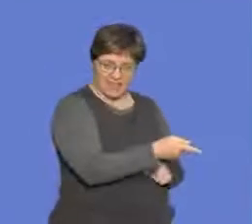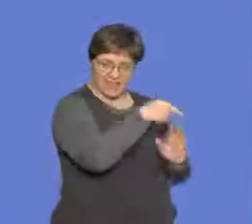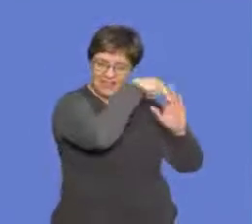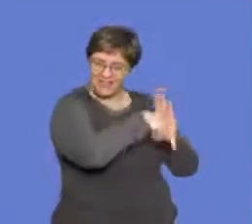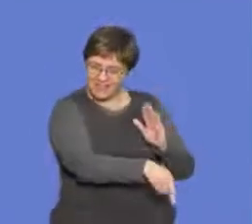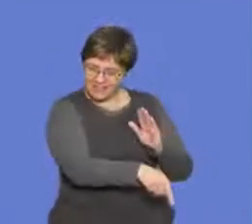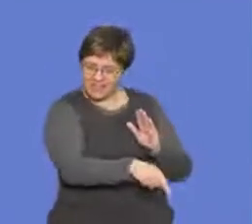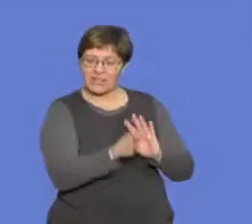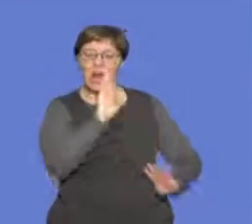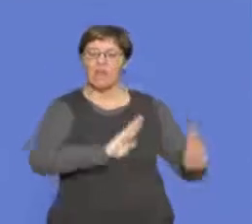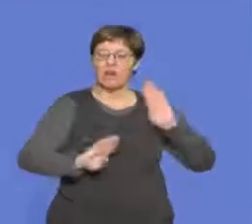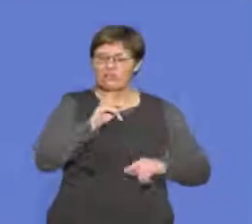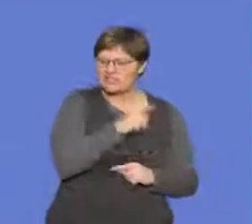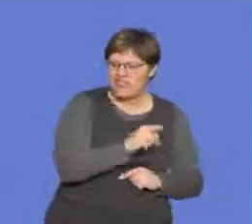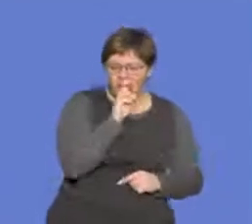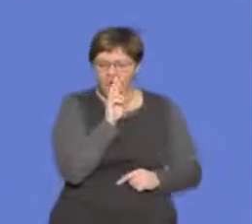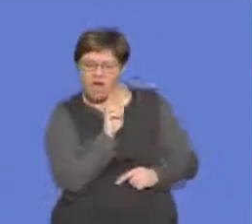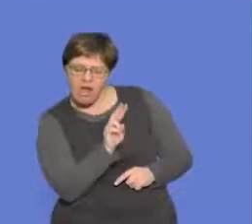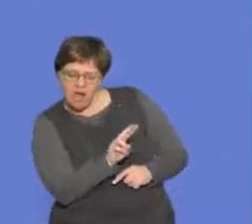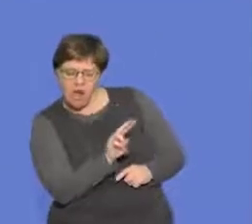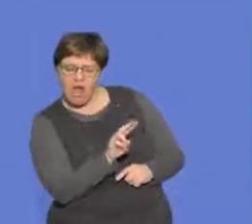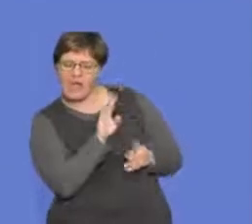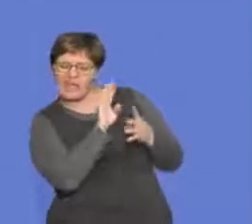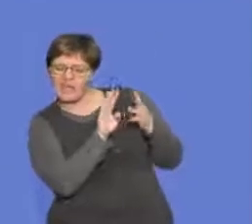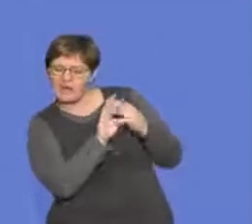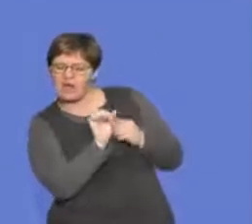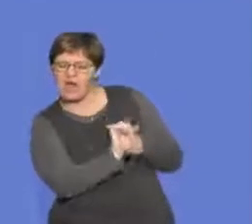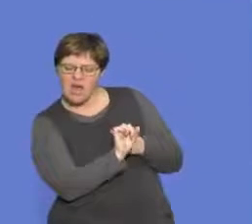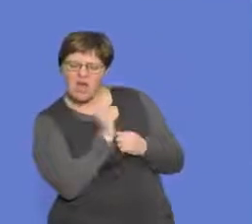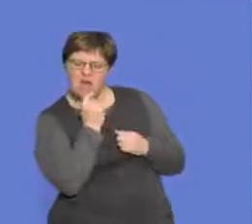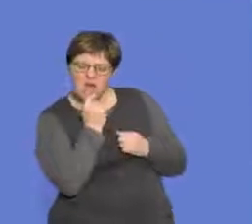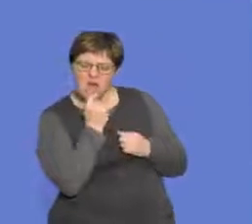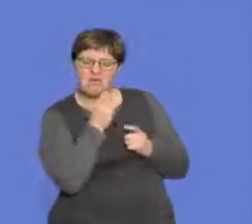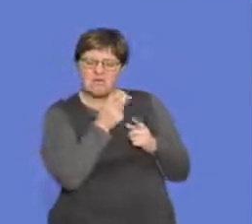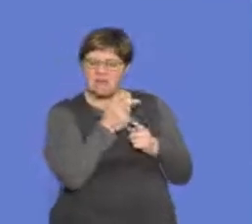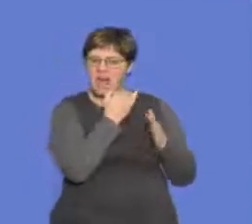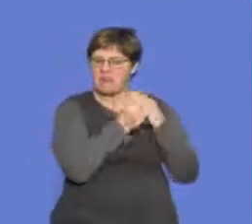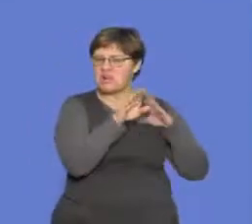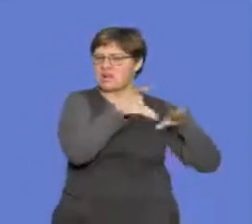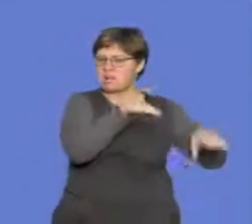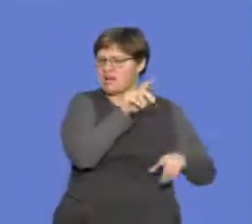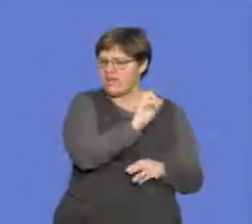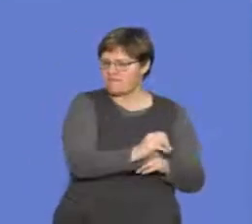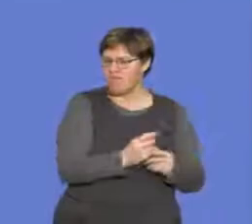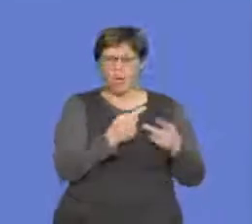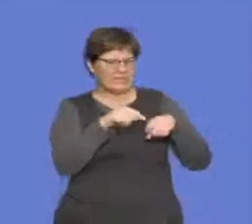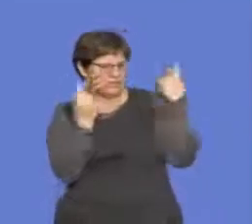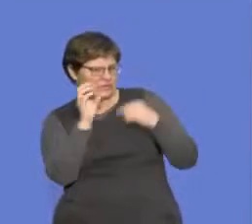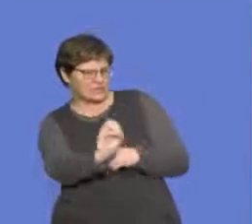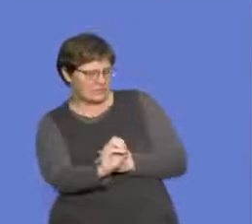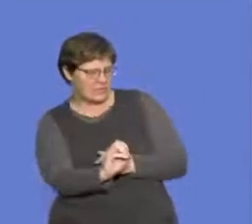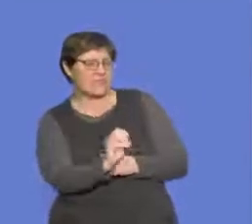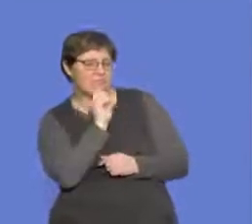as biologists over the years have started to look at characteristics and features of individuals that are similar or different,